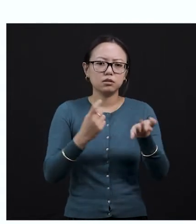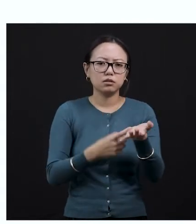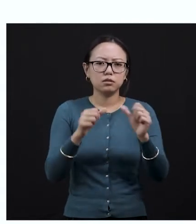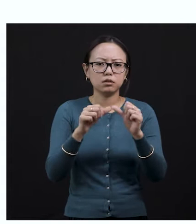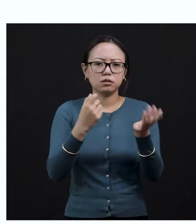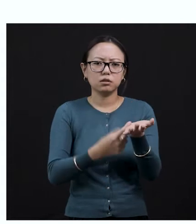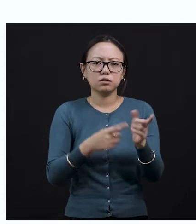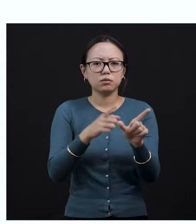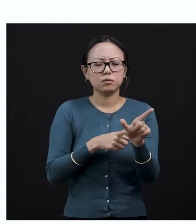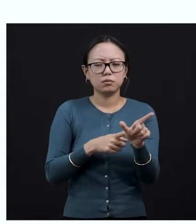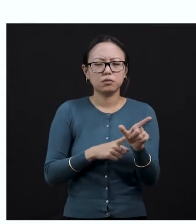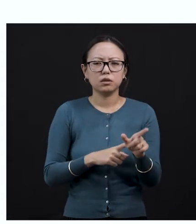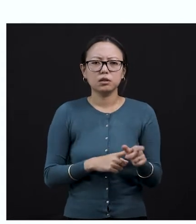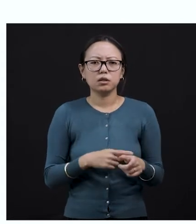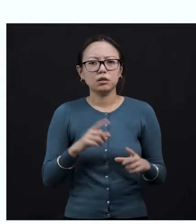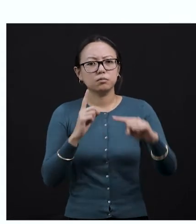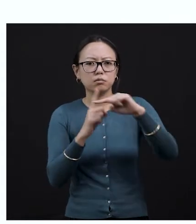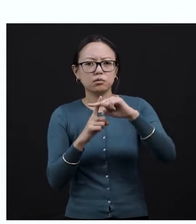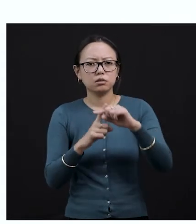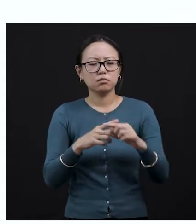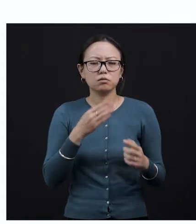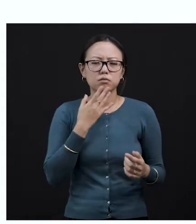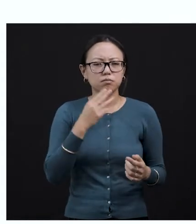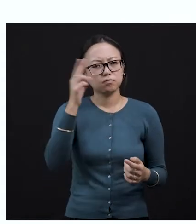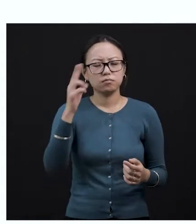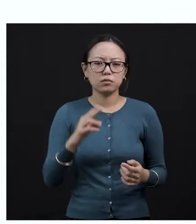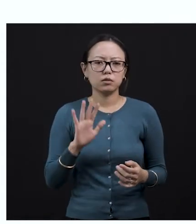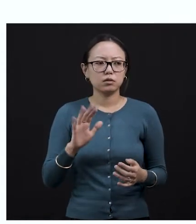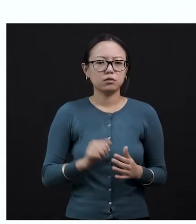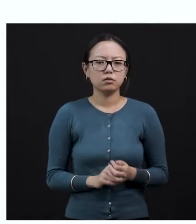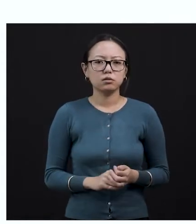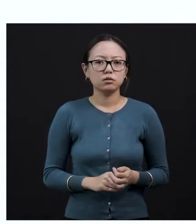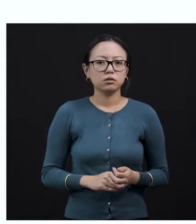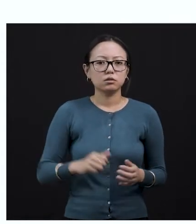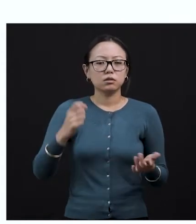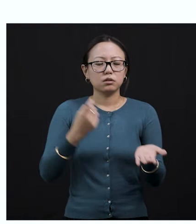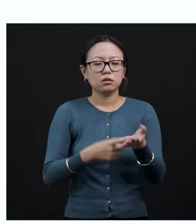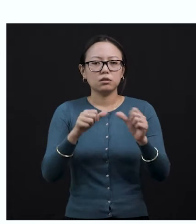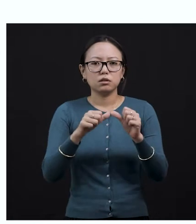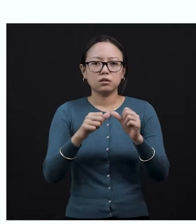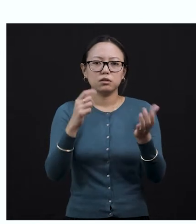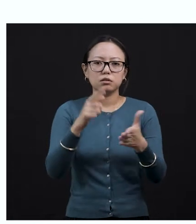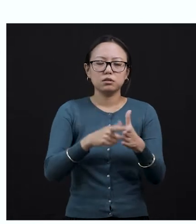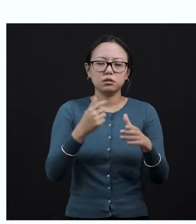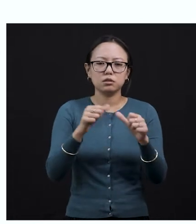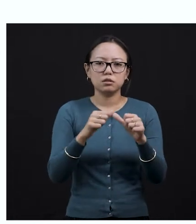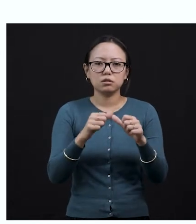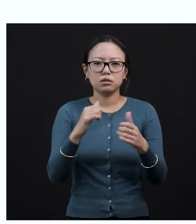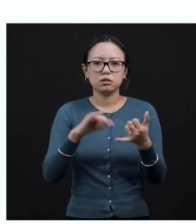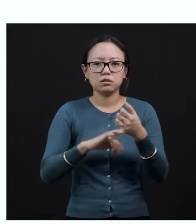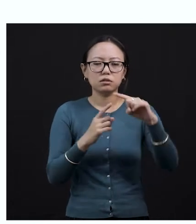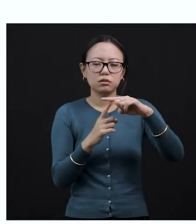read out some of them for you. In Rajasthan, a place known as Ahar, here the remains were